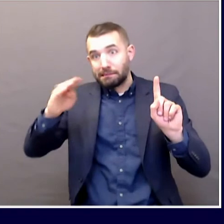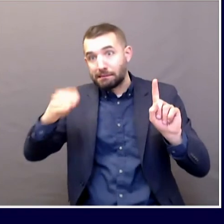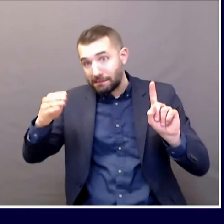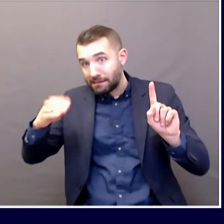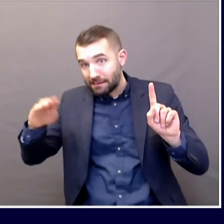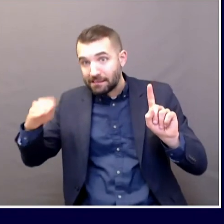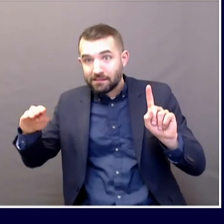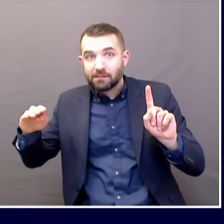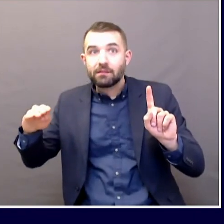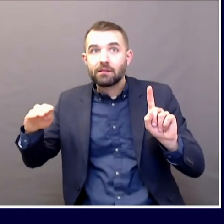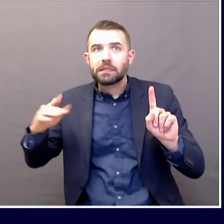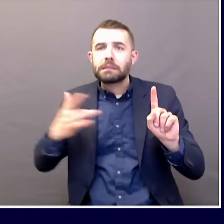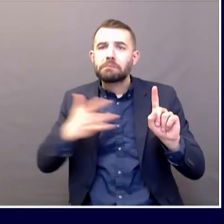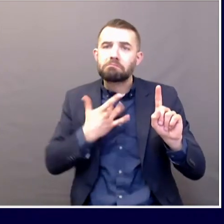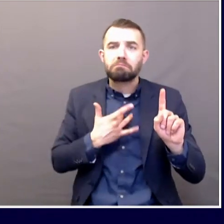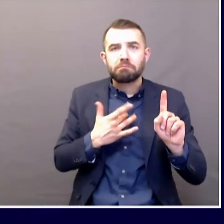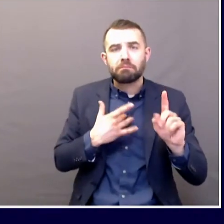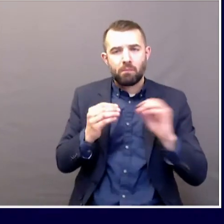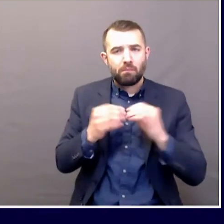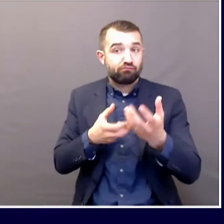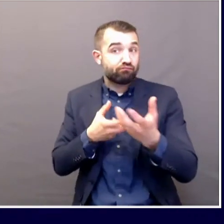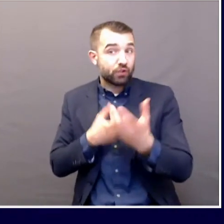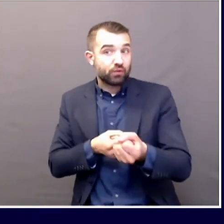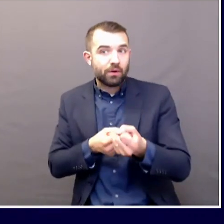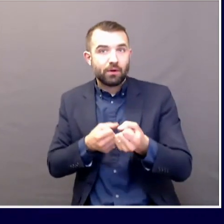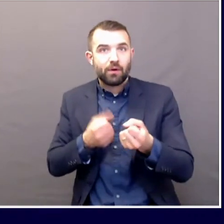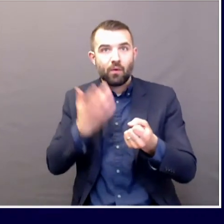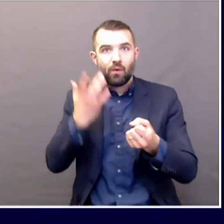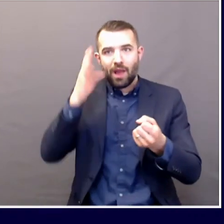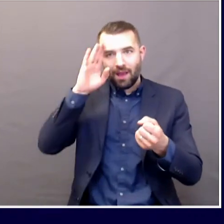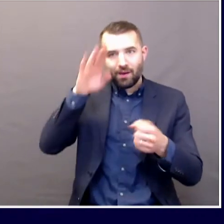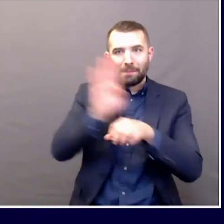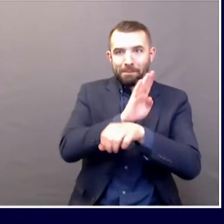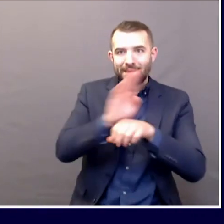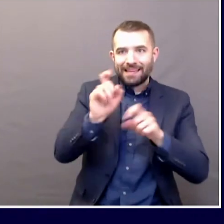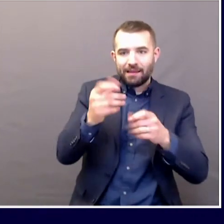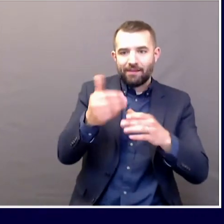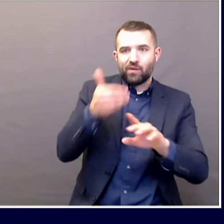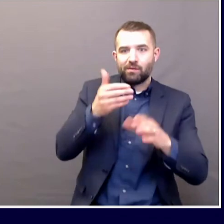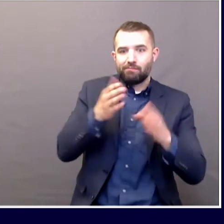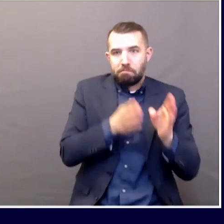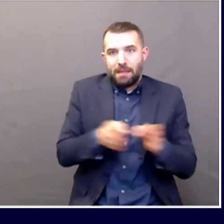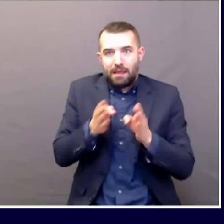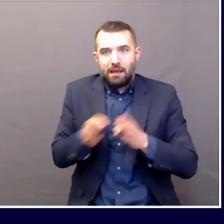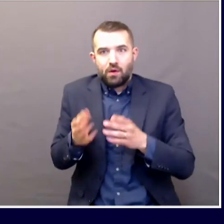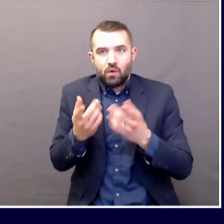do need to plan. So those reviews are underway, and hopefully Governor